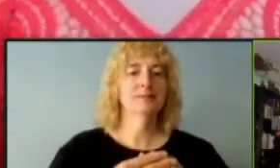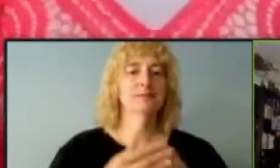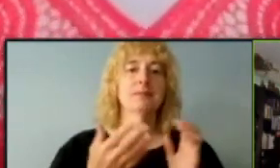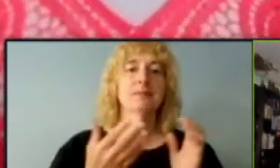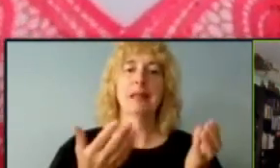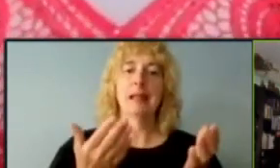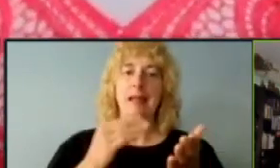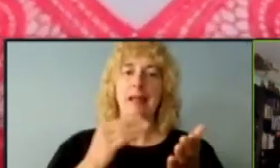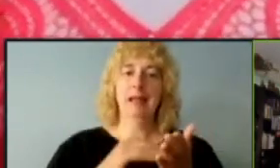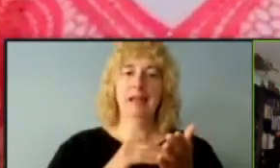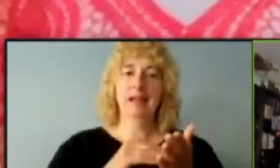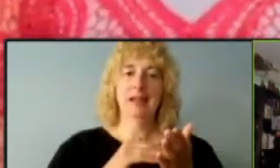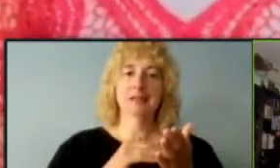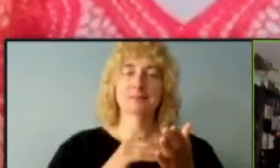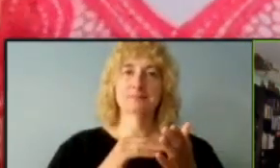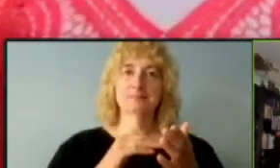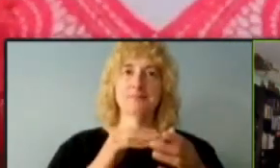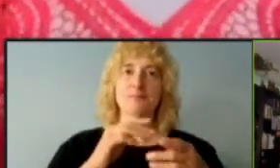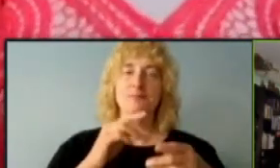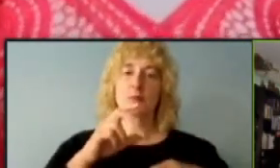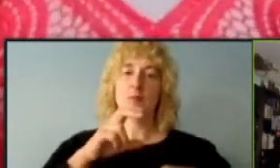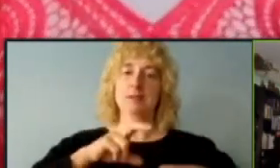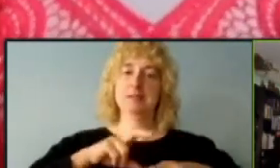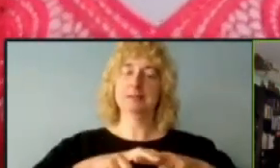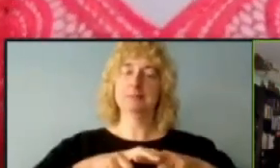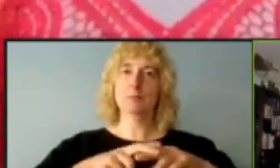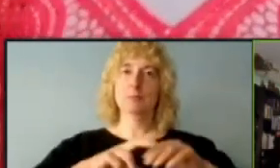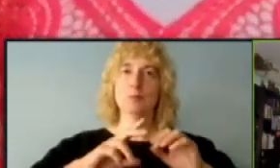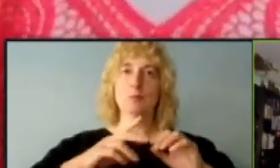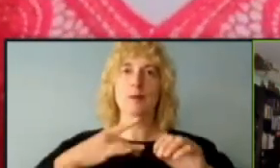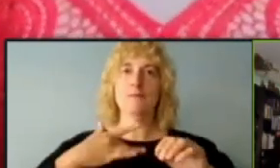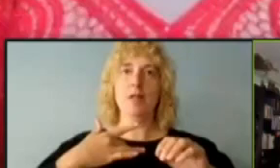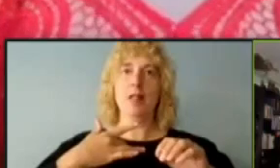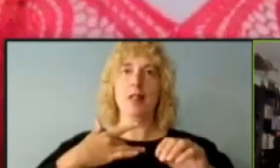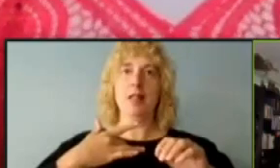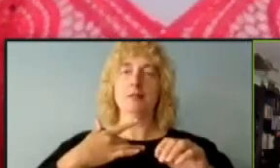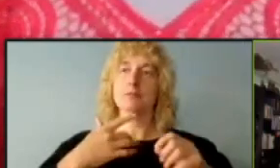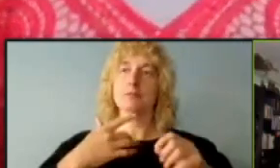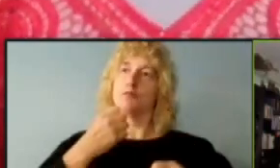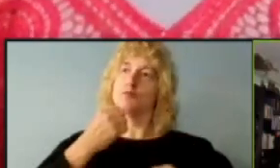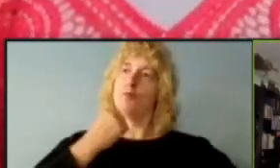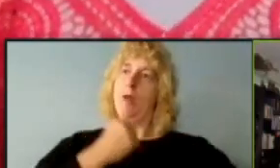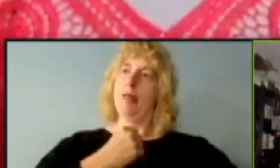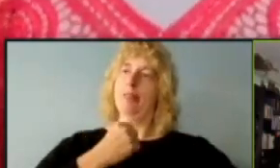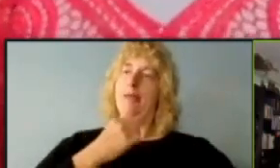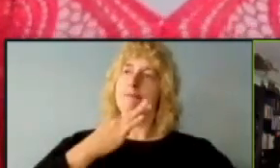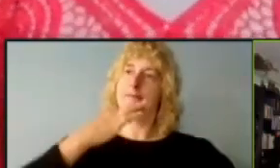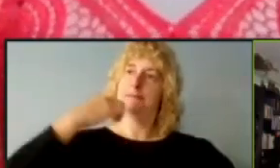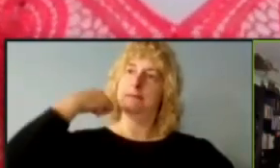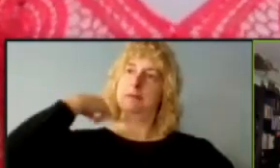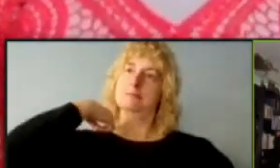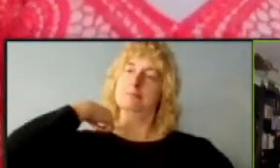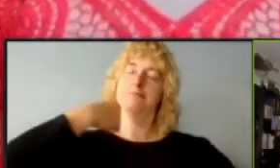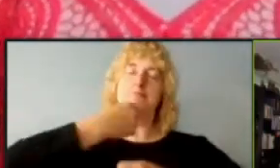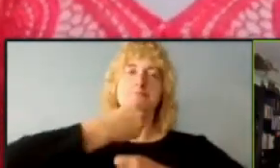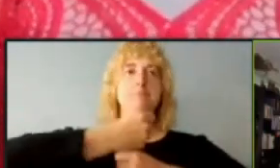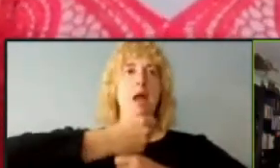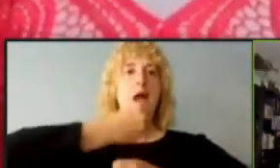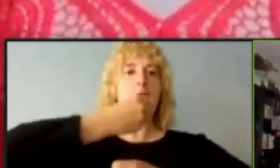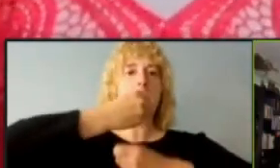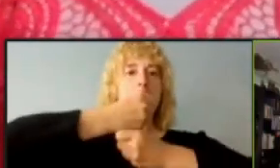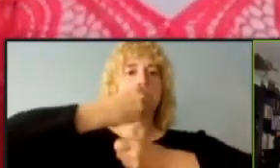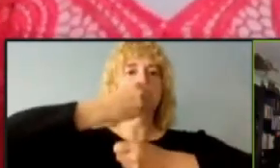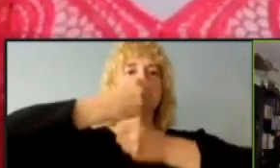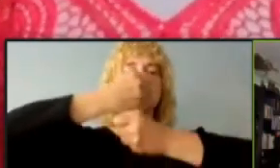again, sitting up nice and tall. Feel the strength of your spine. Feel your feet